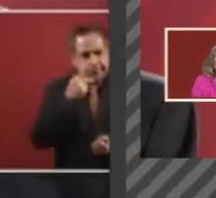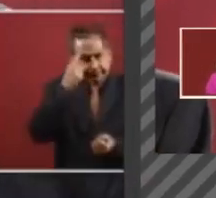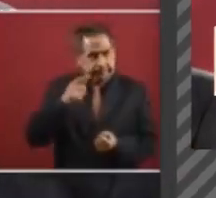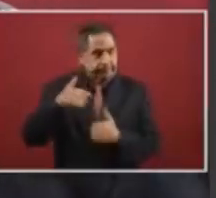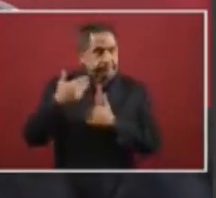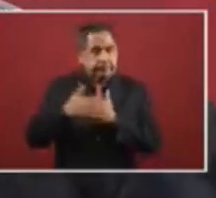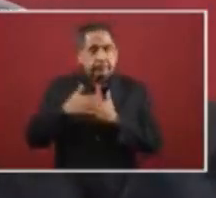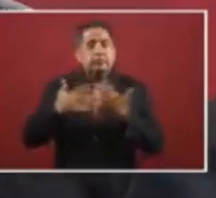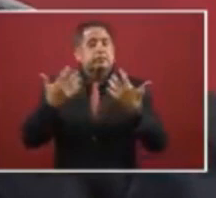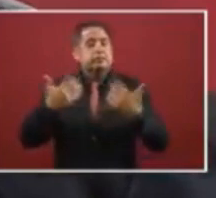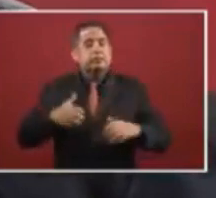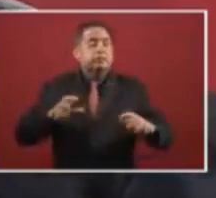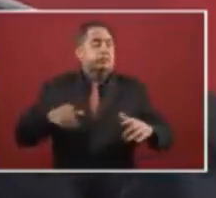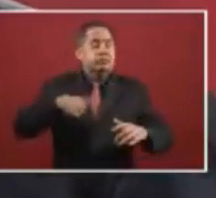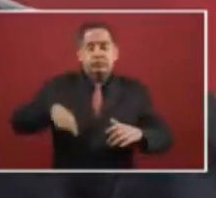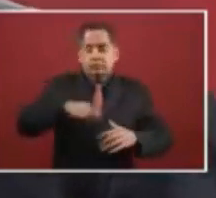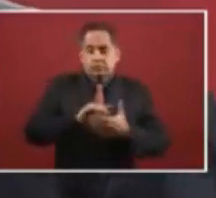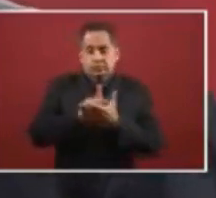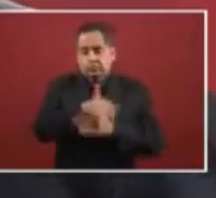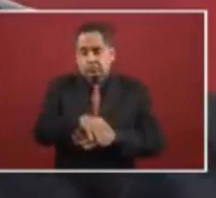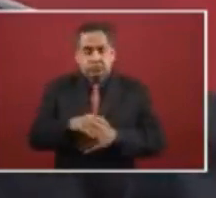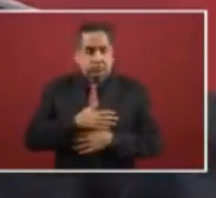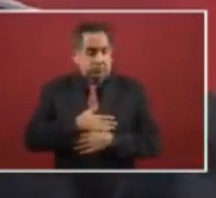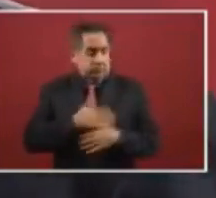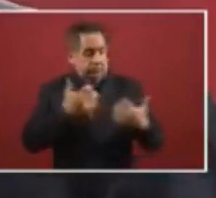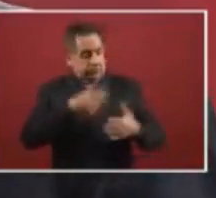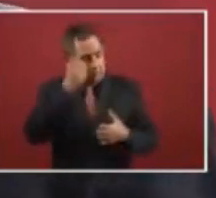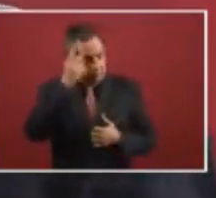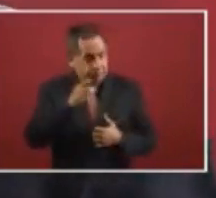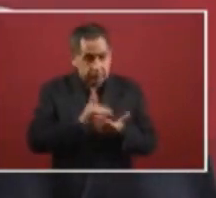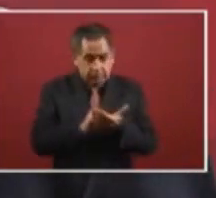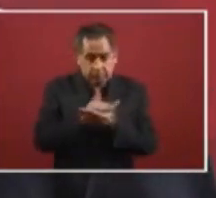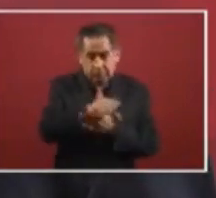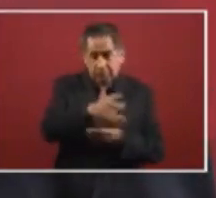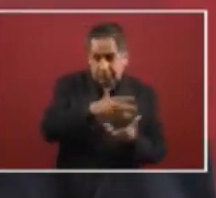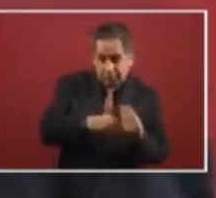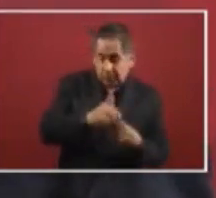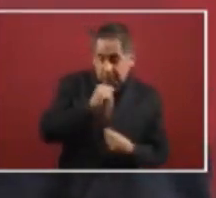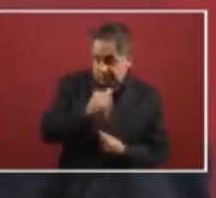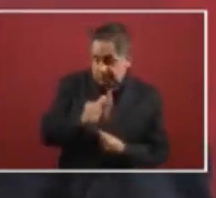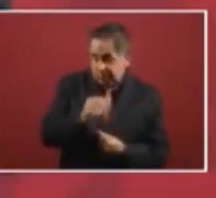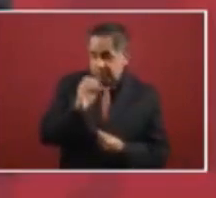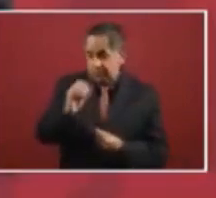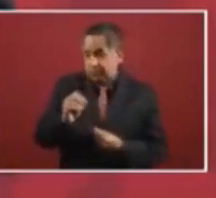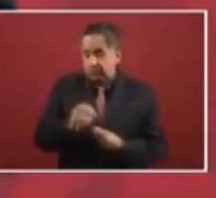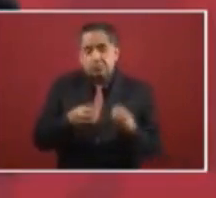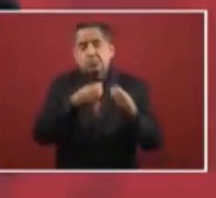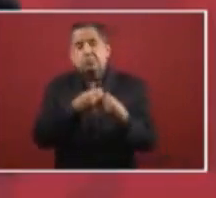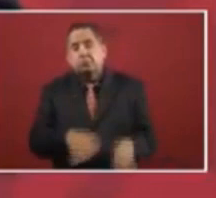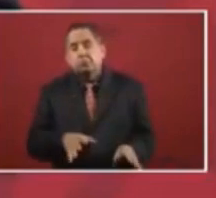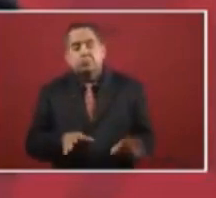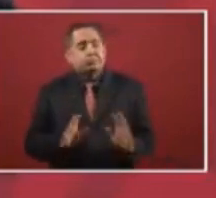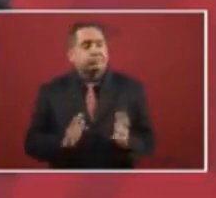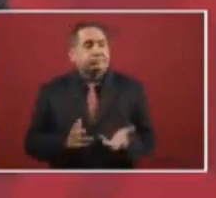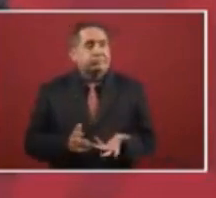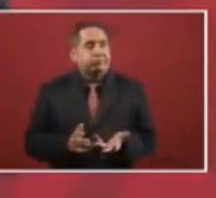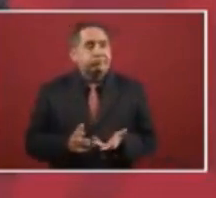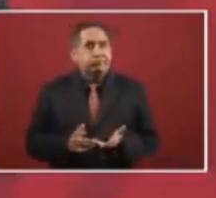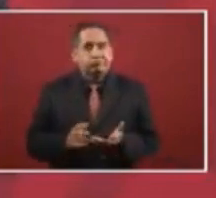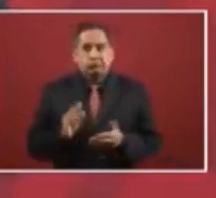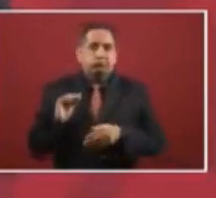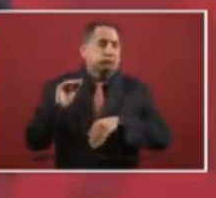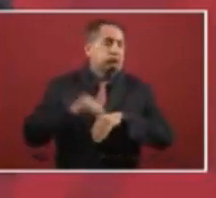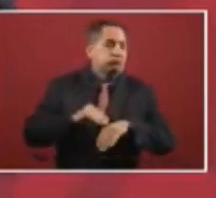fortified by the demand. And the businessman that does not invest, or